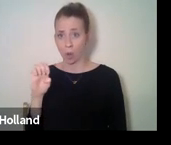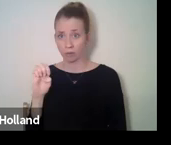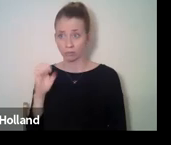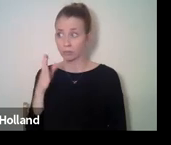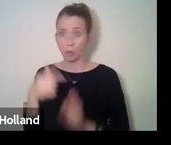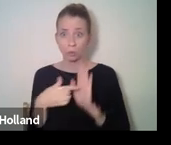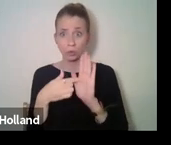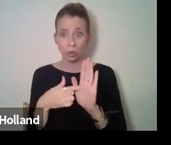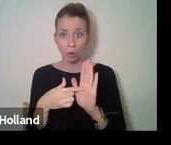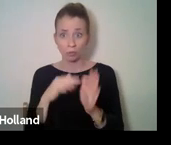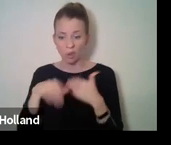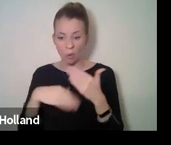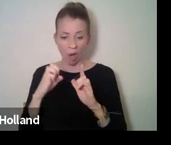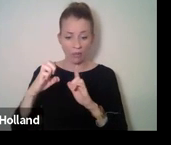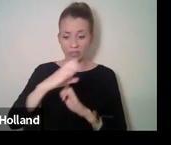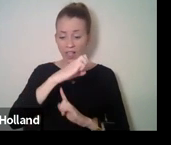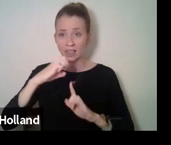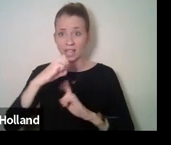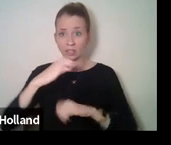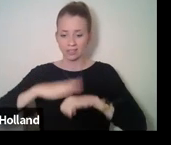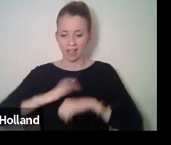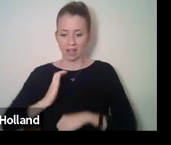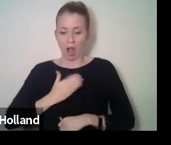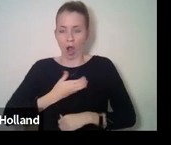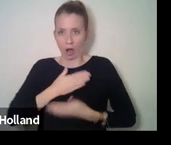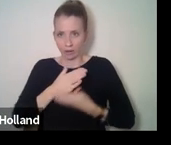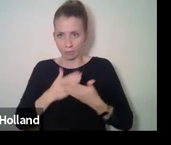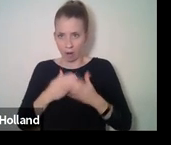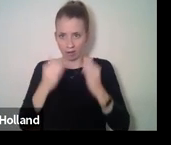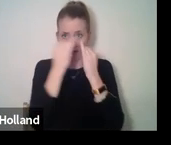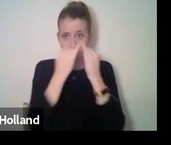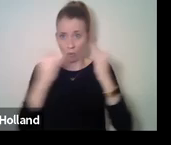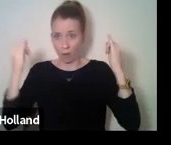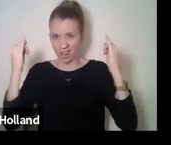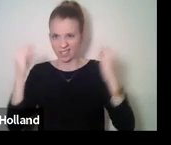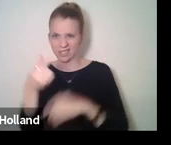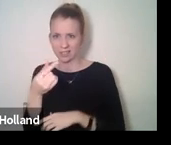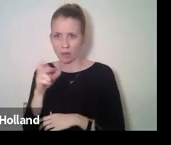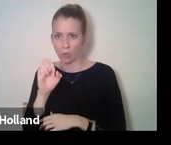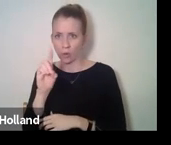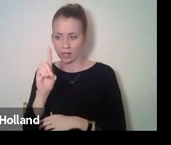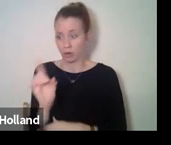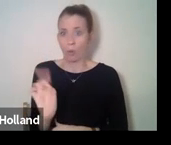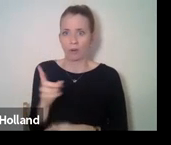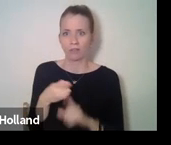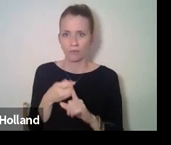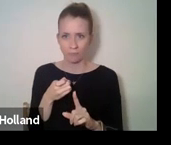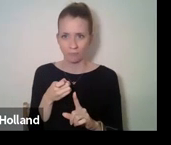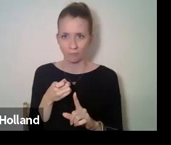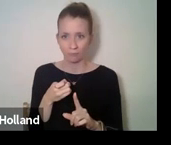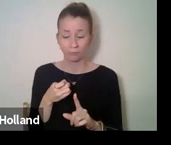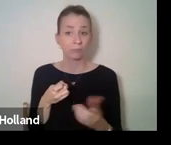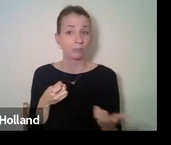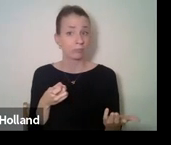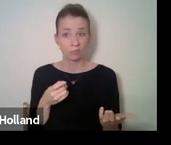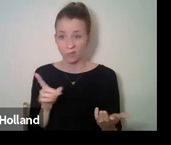the electrons that are on our part of the grid, so on our part of the wires, where they are coming from. And what it